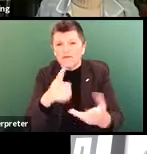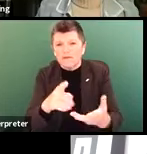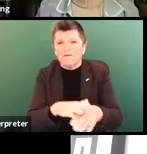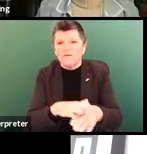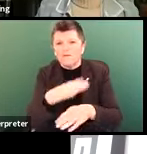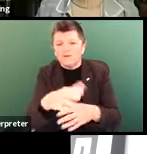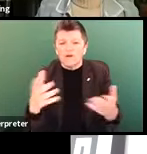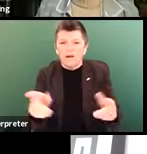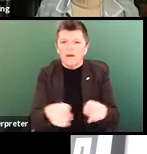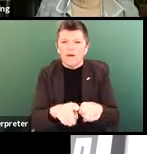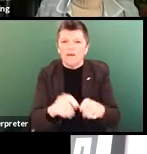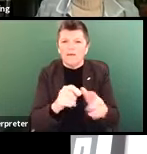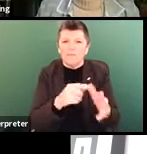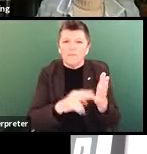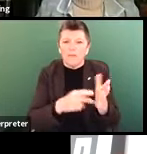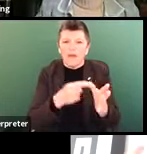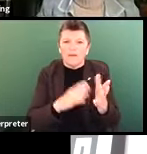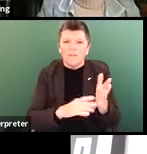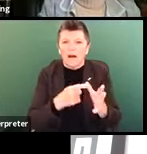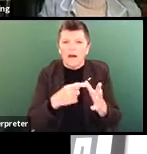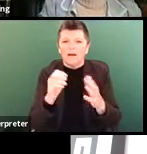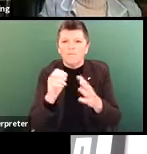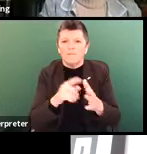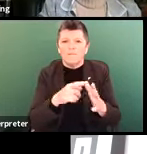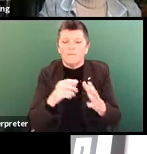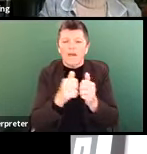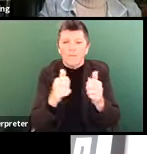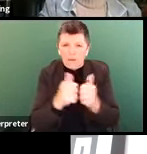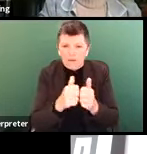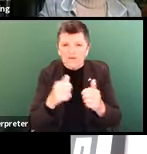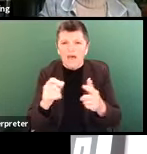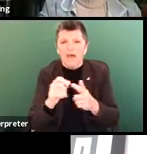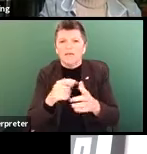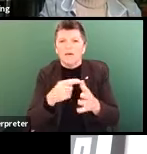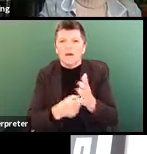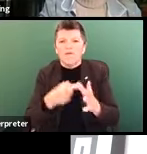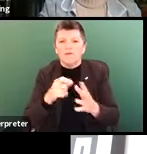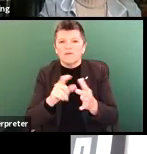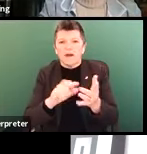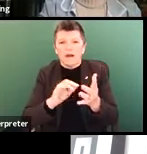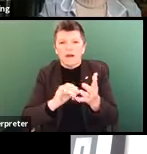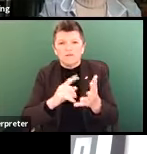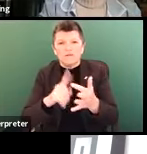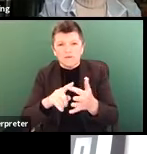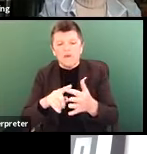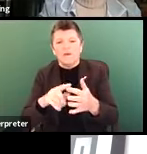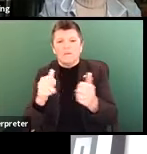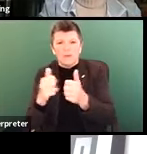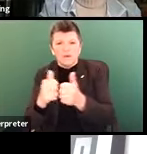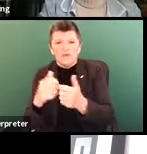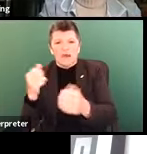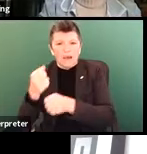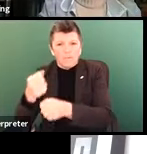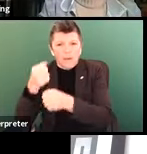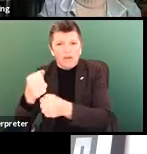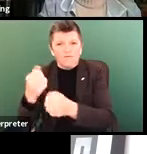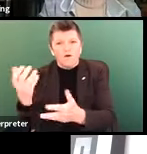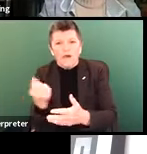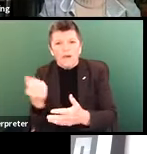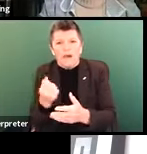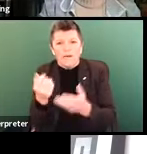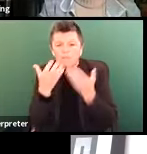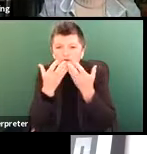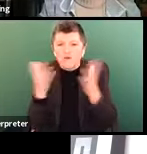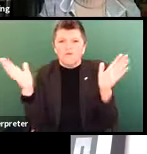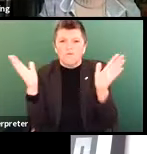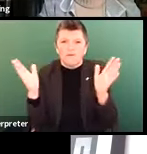Paradise Papers, and there's campaigns for wealth transparency and for income transparency. How significant do you think those might